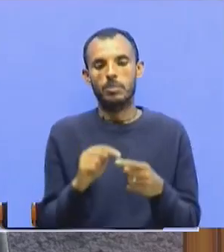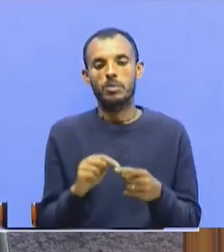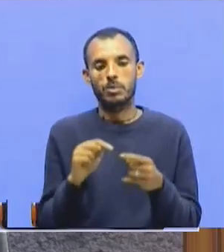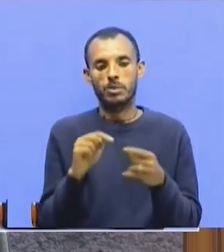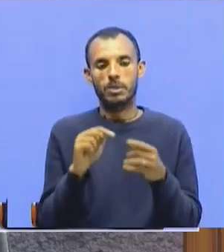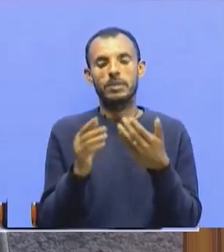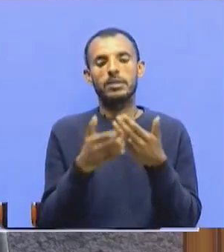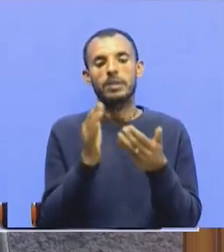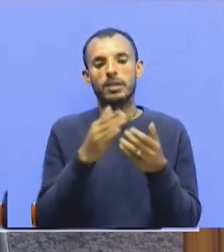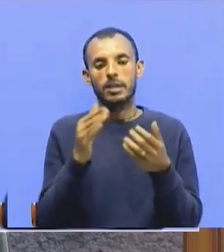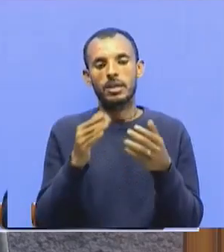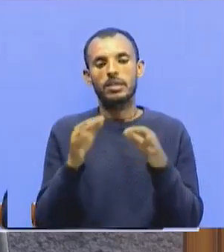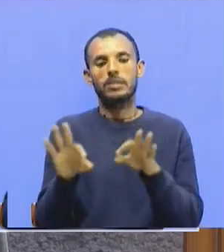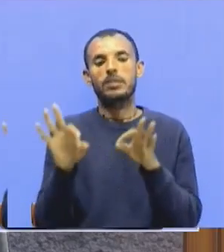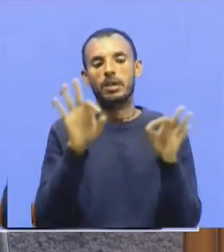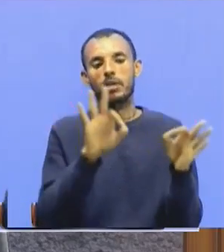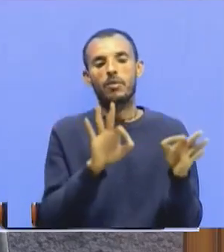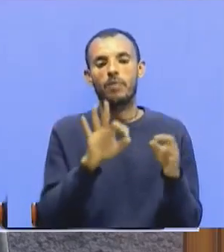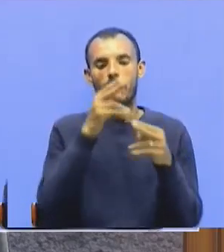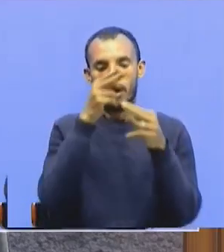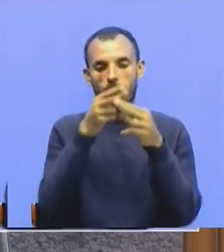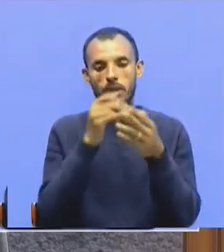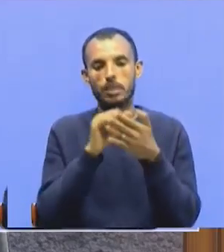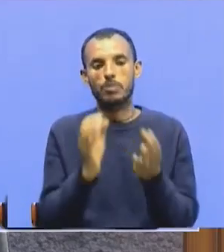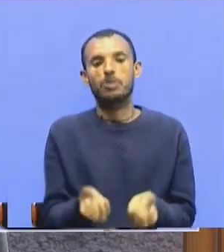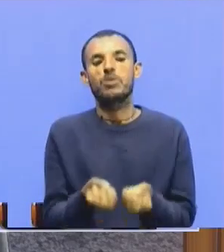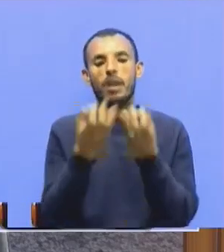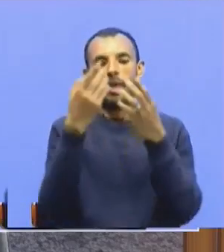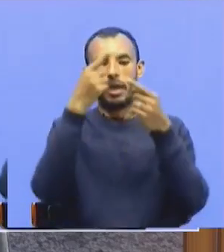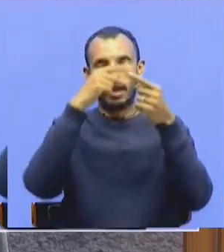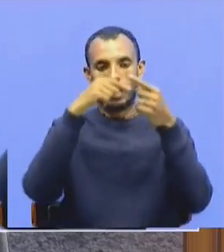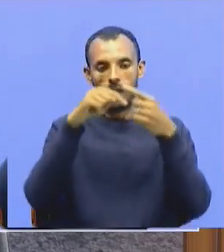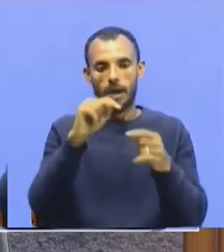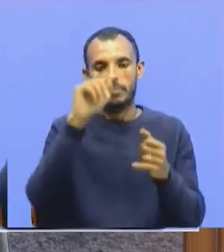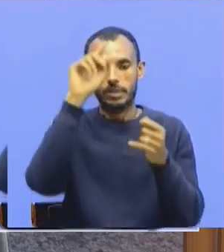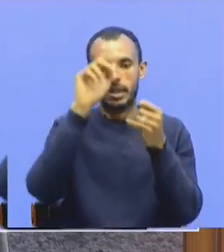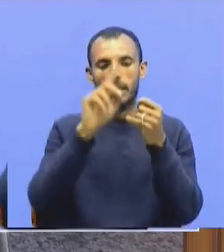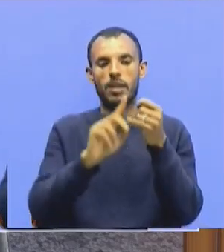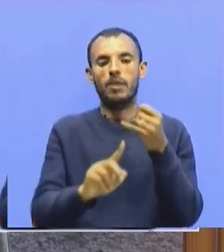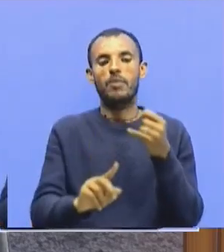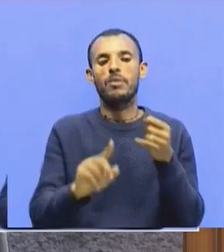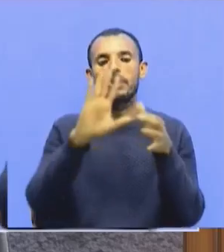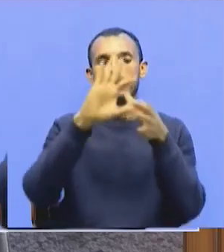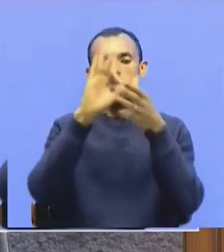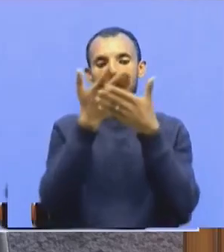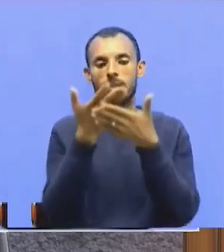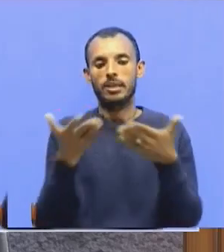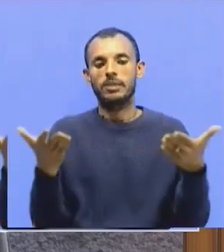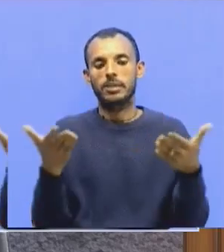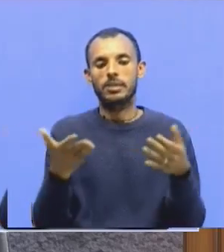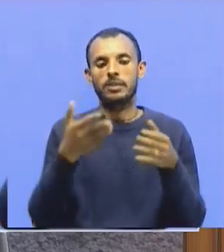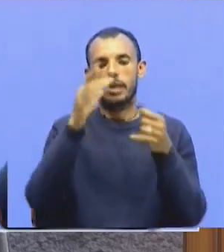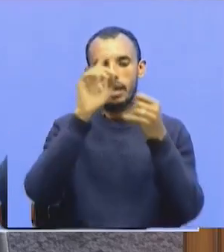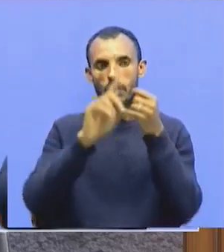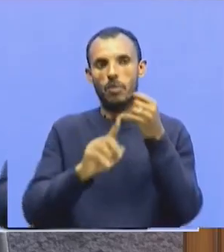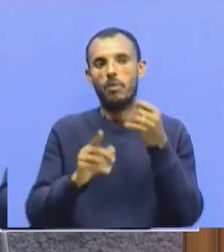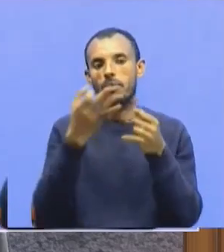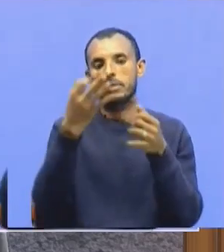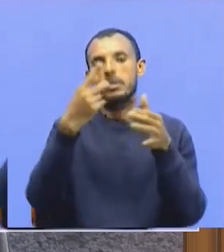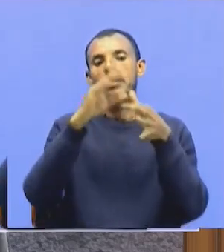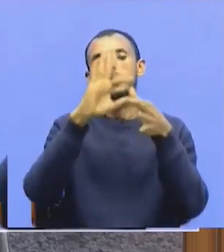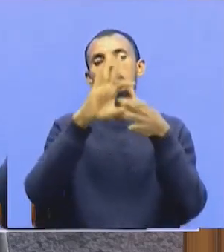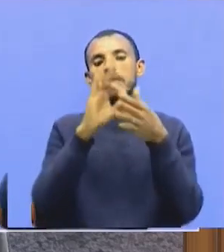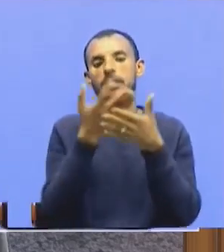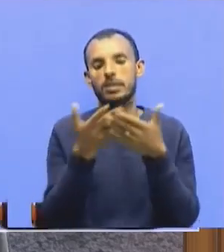easily instead of, this is also instead of noun, it's mostly comes the end of the sentence. The end of the sentence,